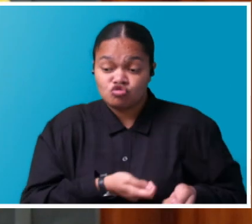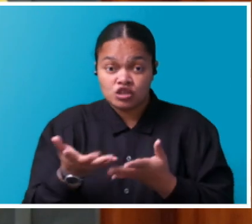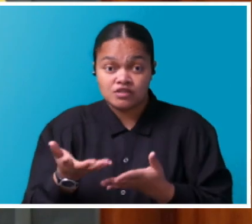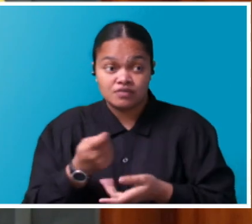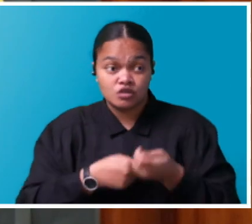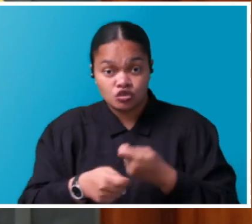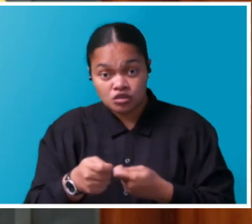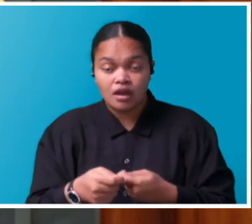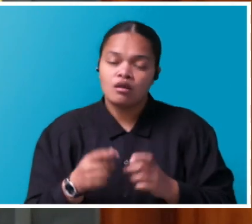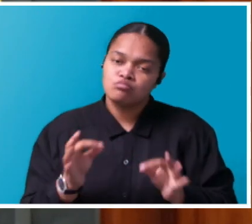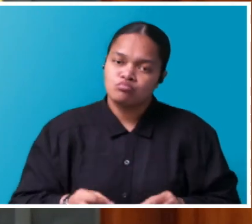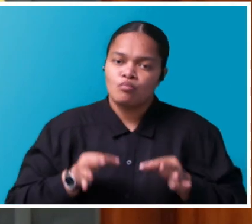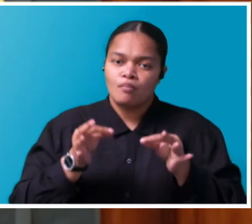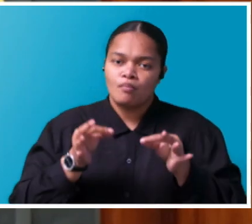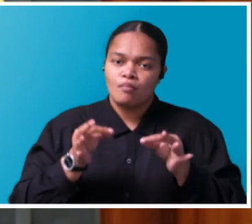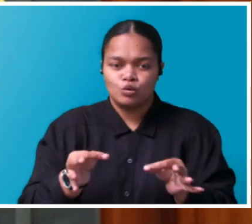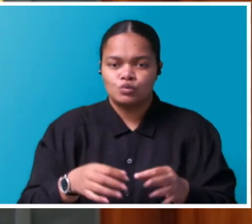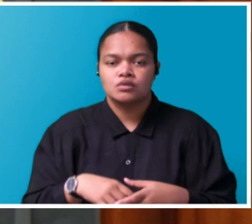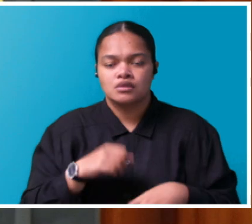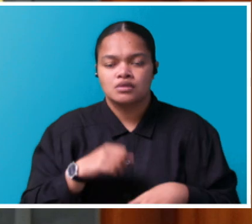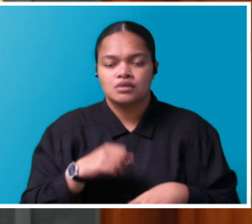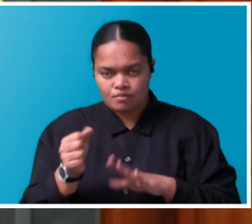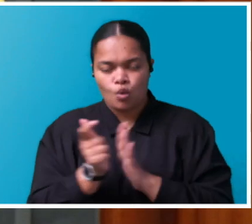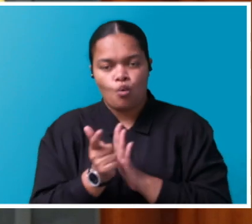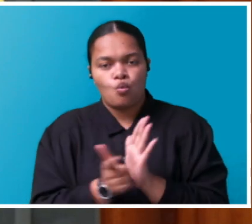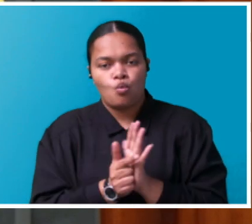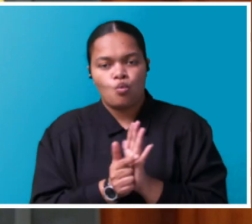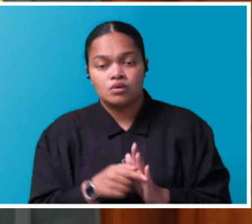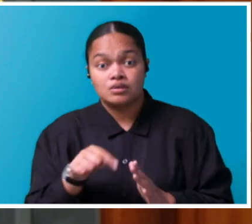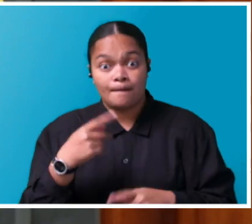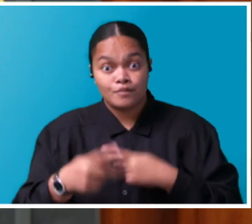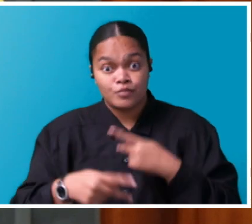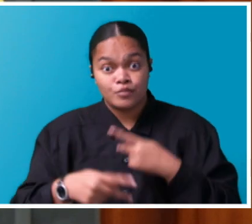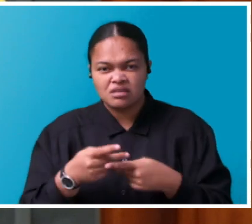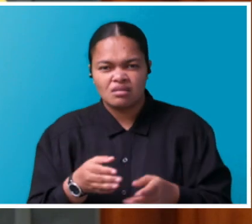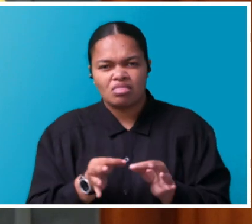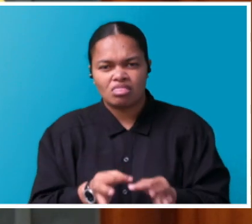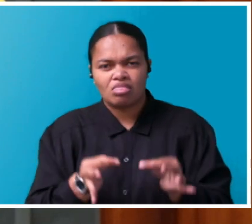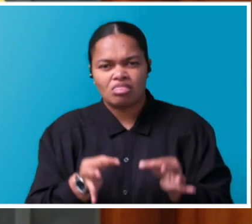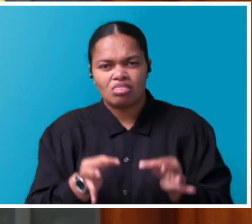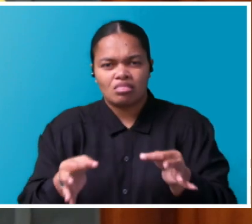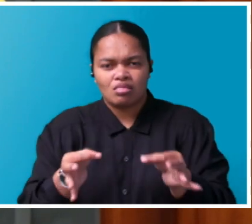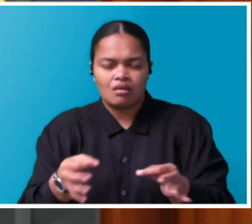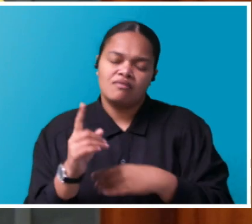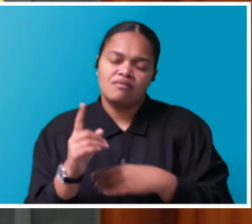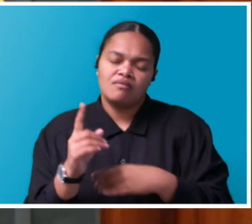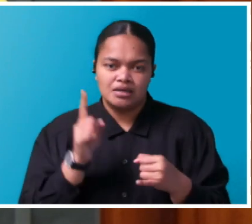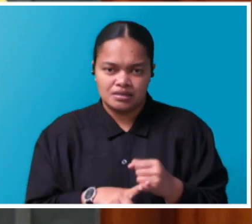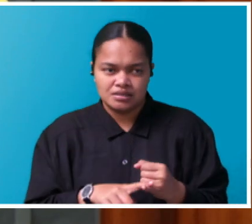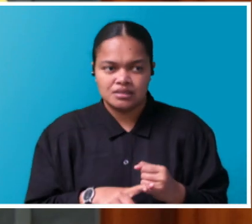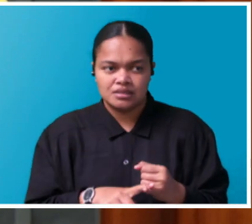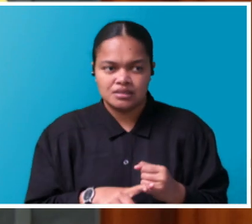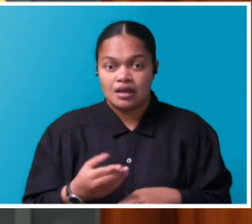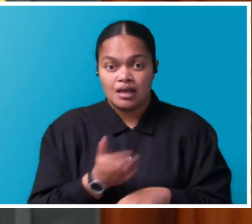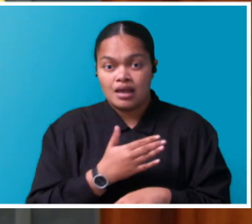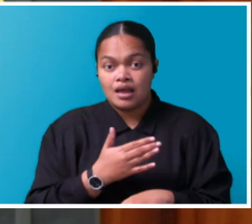been proposed, which is now before the government lawyers. This process has been delayed and is now expected to be finalized by late April to